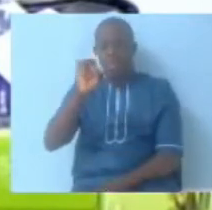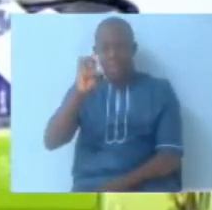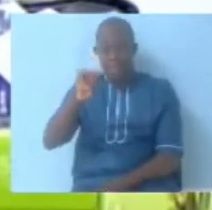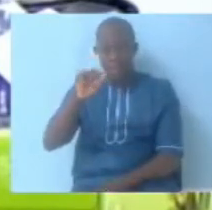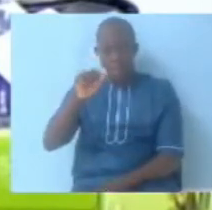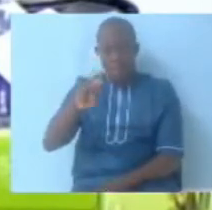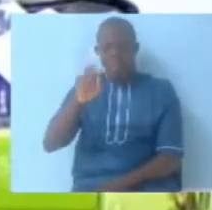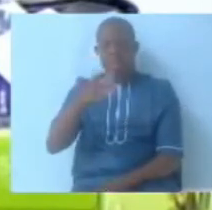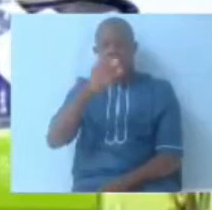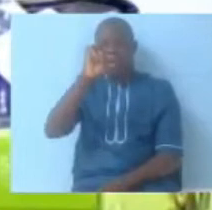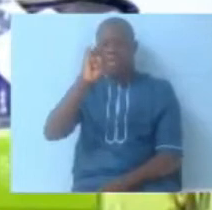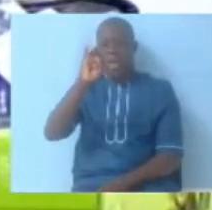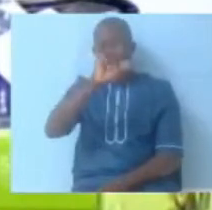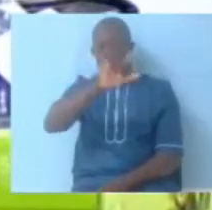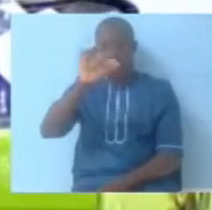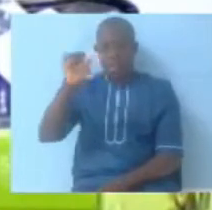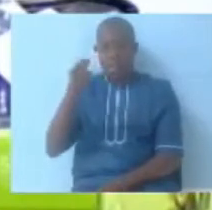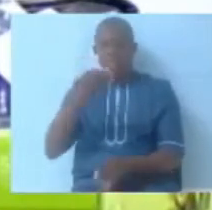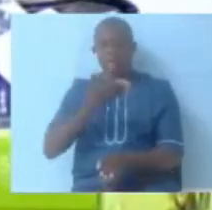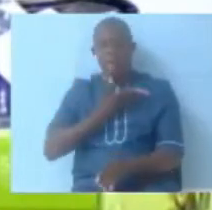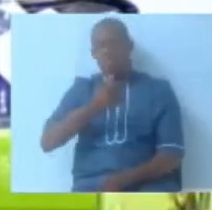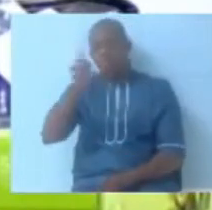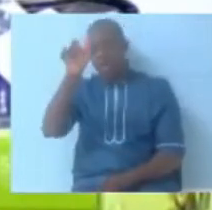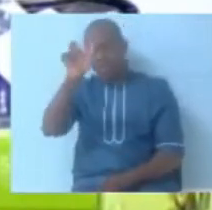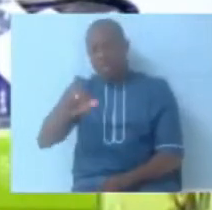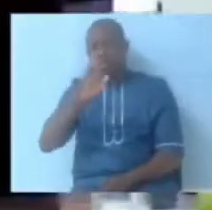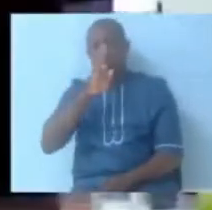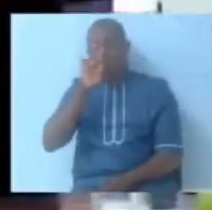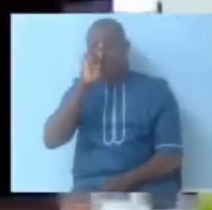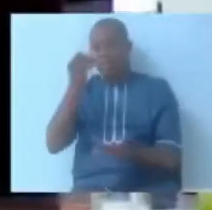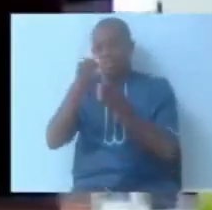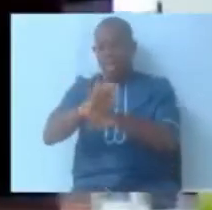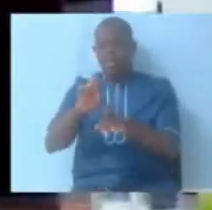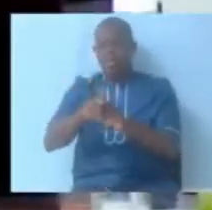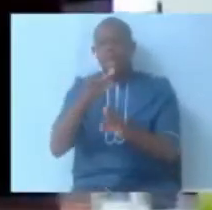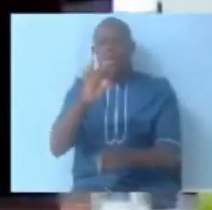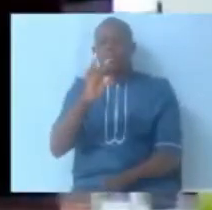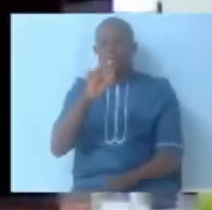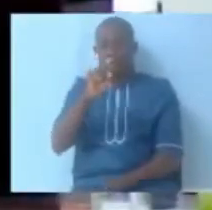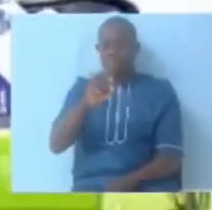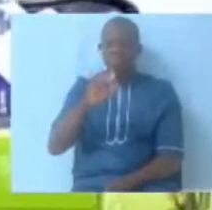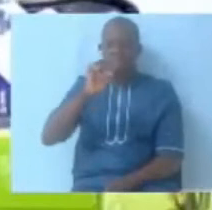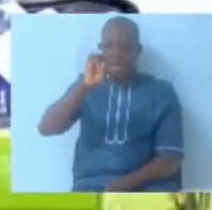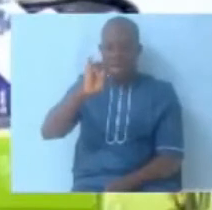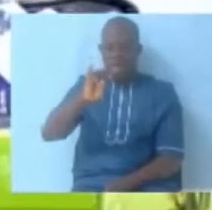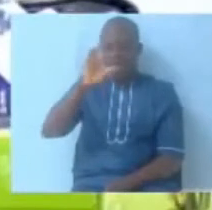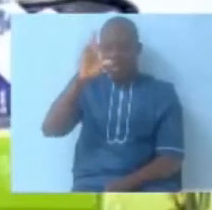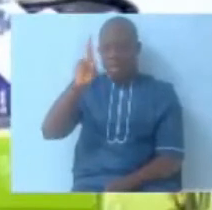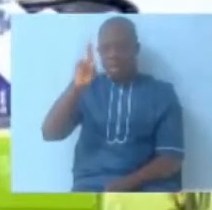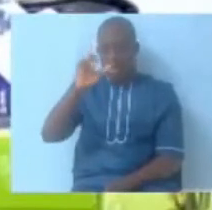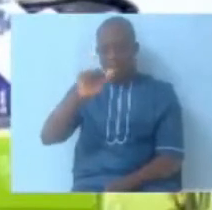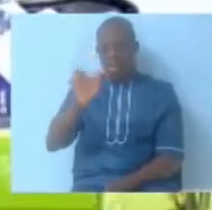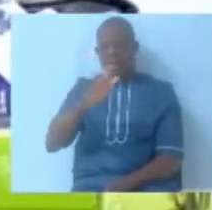Usman Silla. And the late Pap Chasin Seka. And intala Pap Chasin Seka. And by Miss Drame you refer to Ida Drame. Yes. Miss Drame